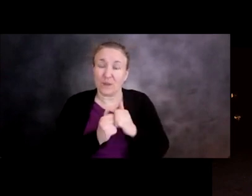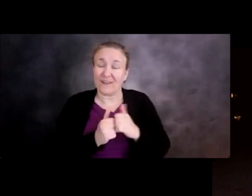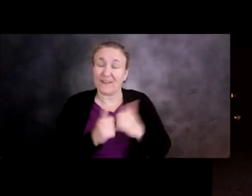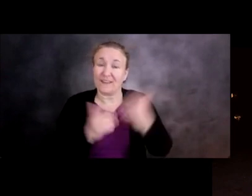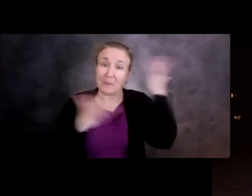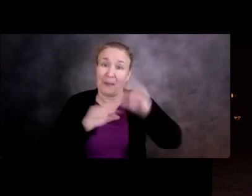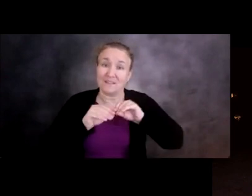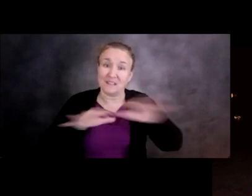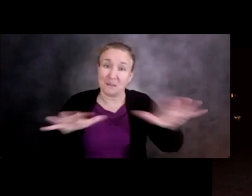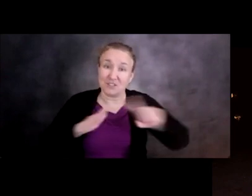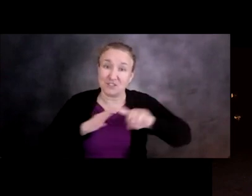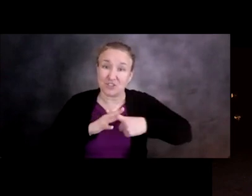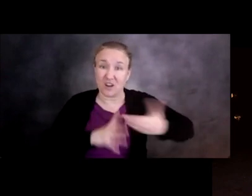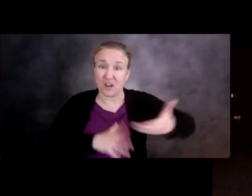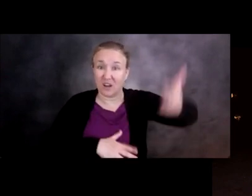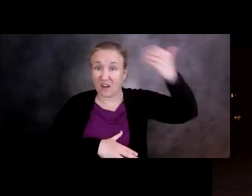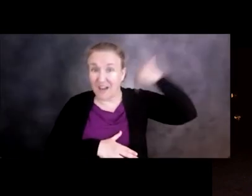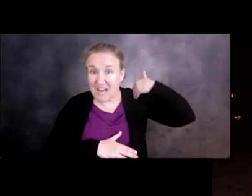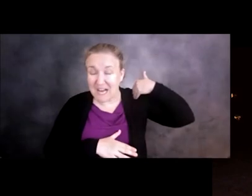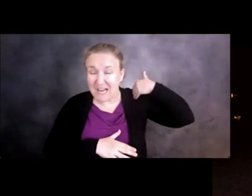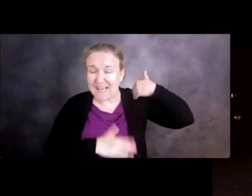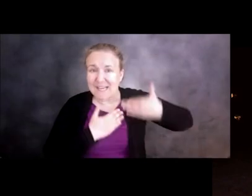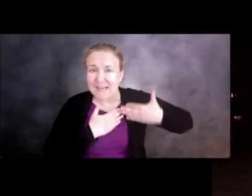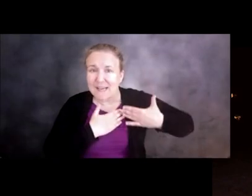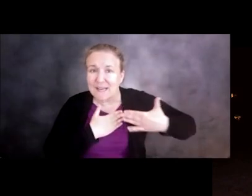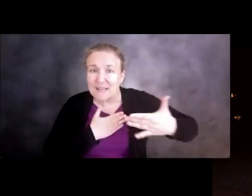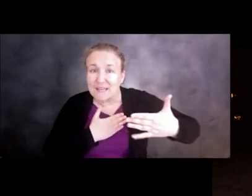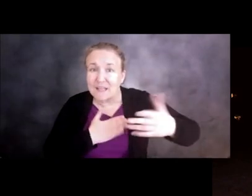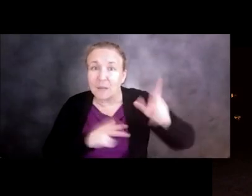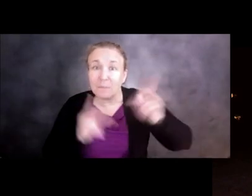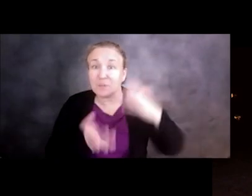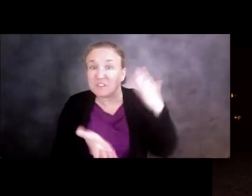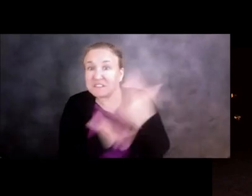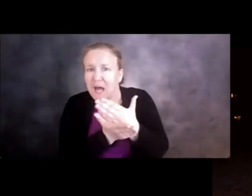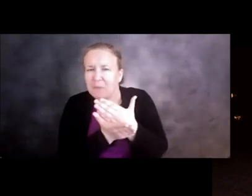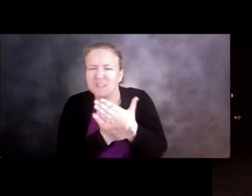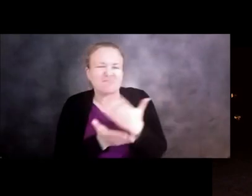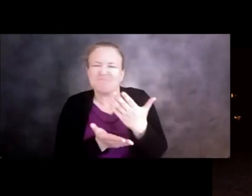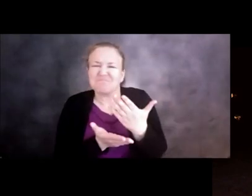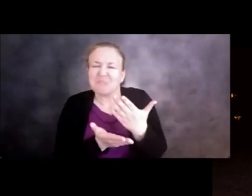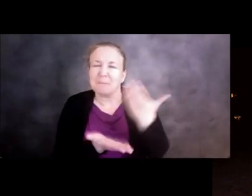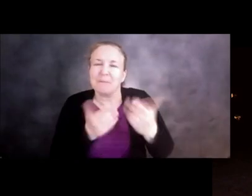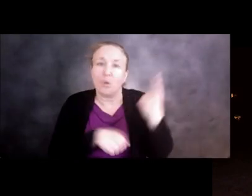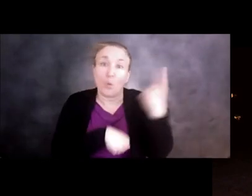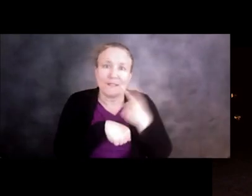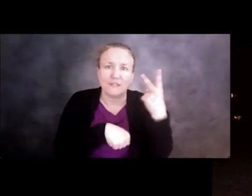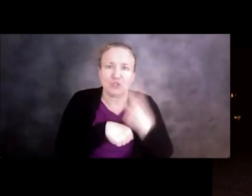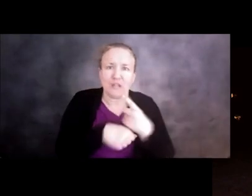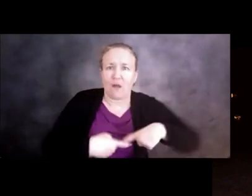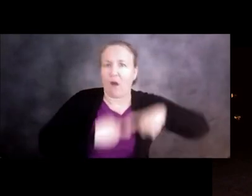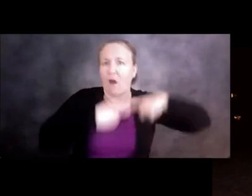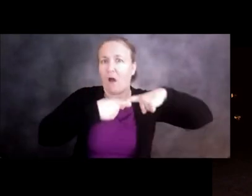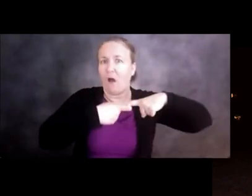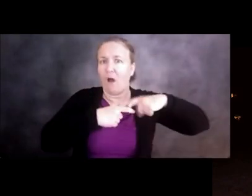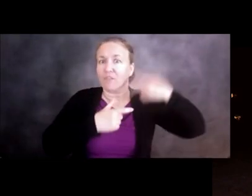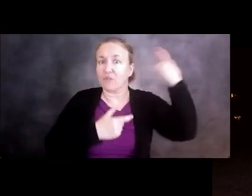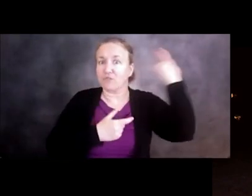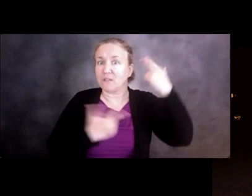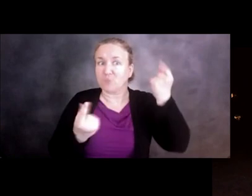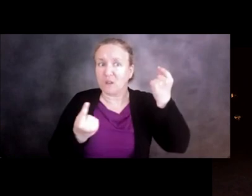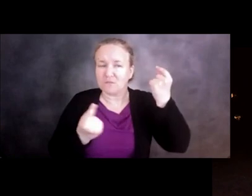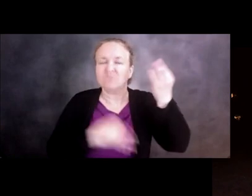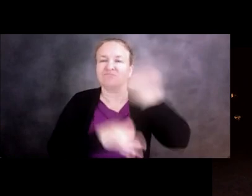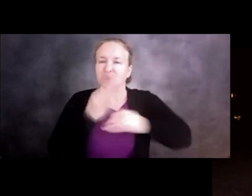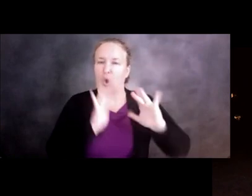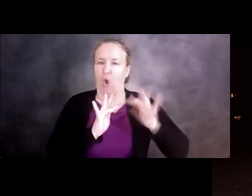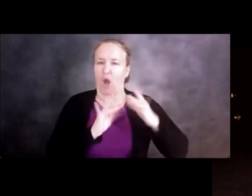started, I don't think anybody really stopped for maybe a day or two. Then we figured out we're going to dance online then. We're going to make